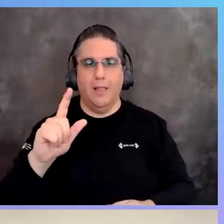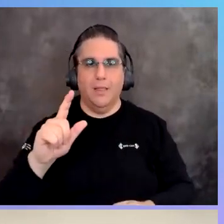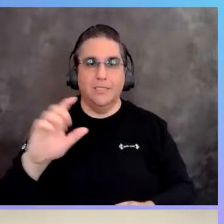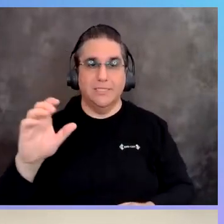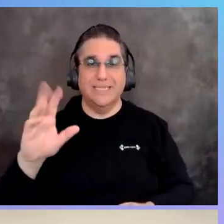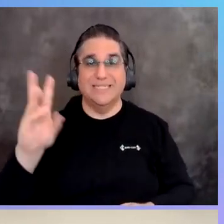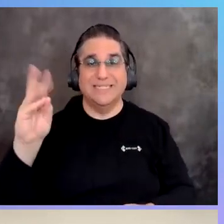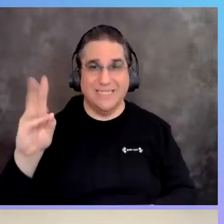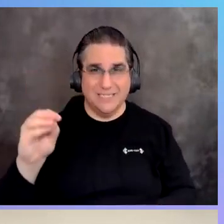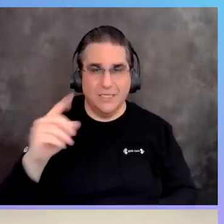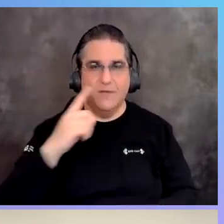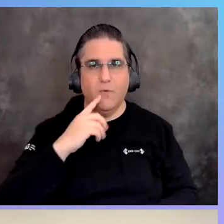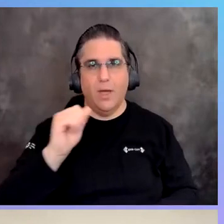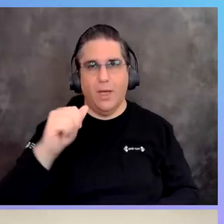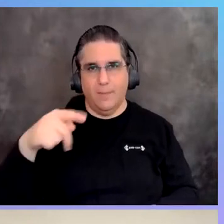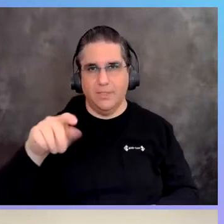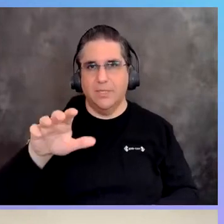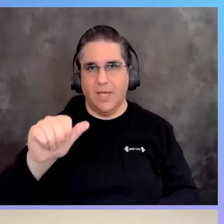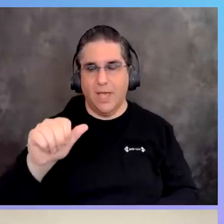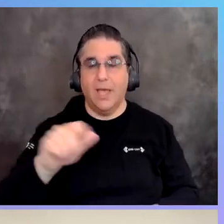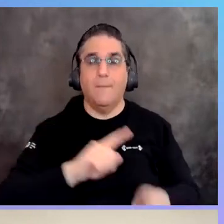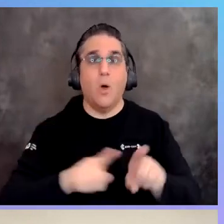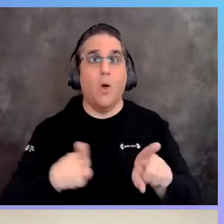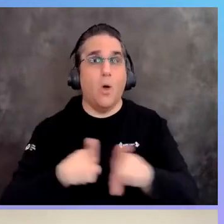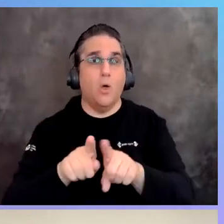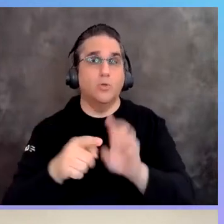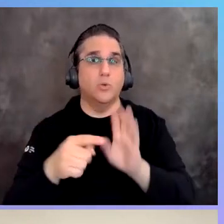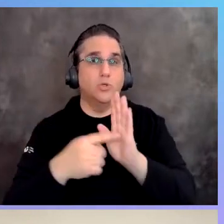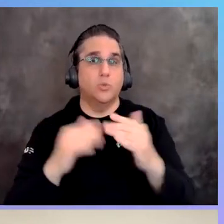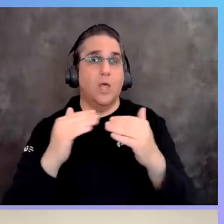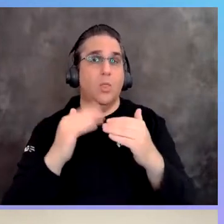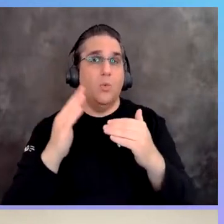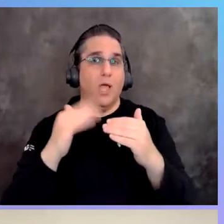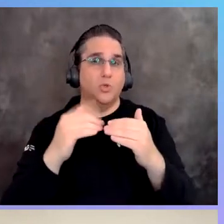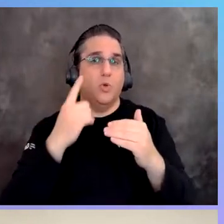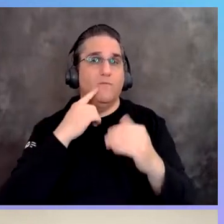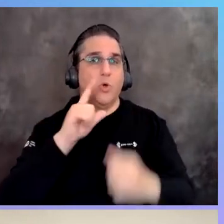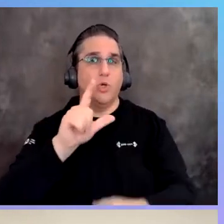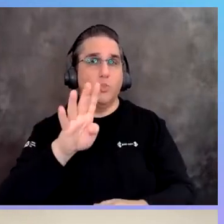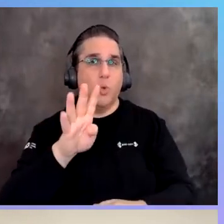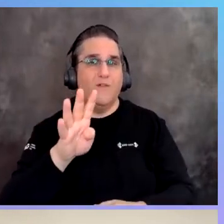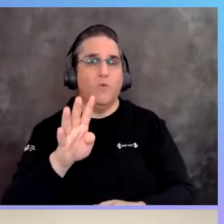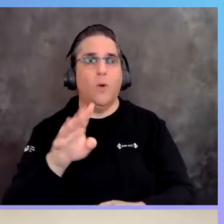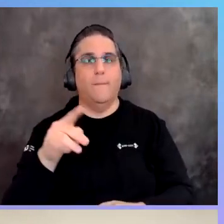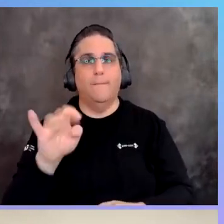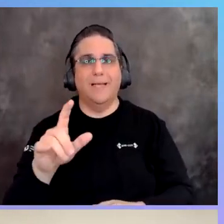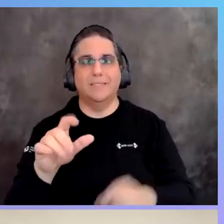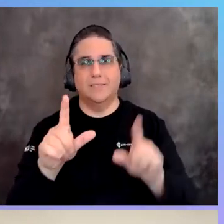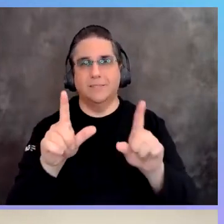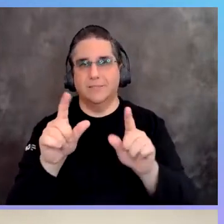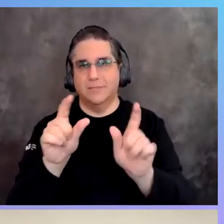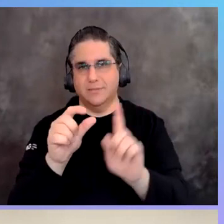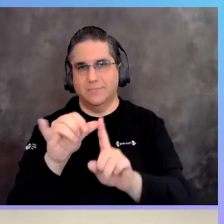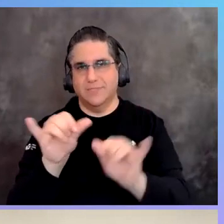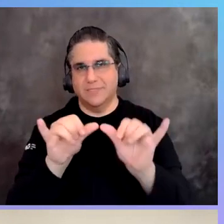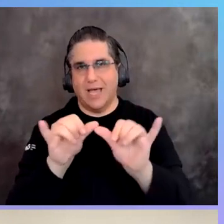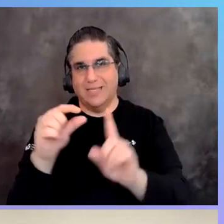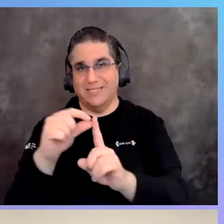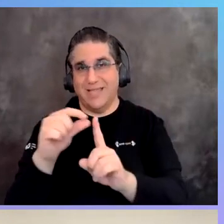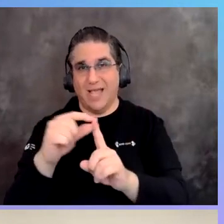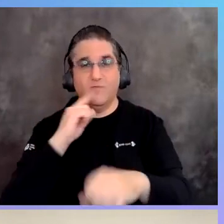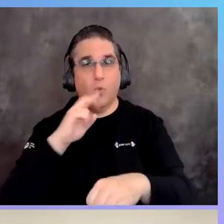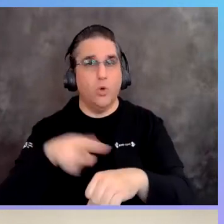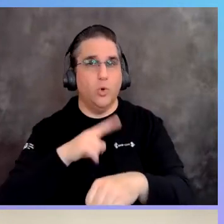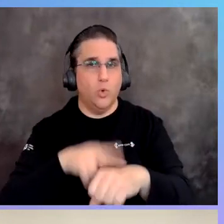it also represents the threshold for using 24 pixel size text at a normal font weight. So the